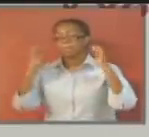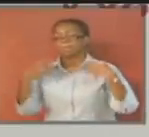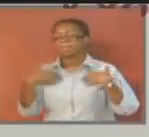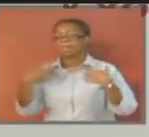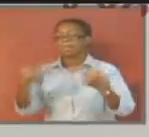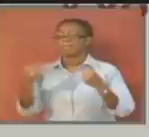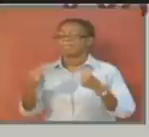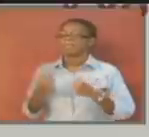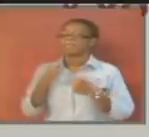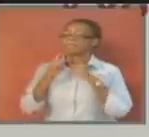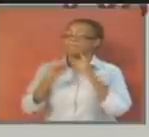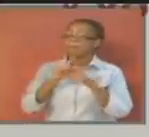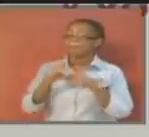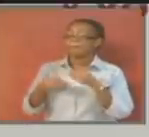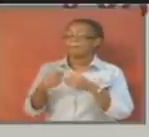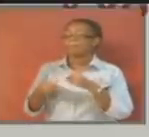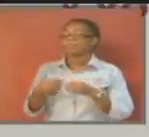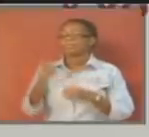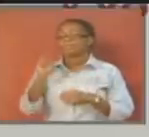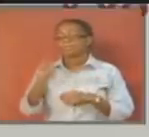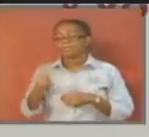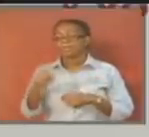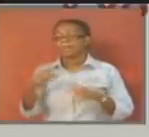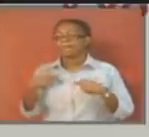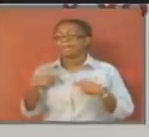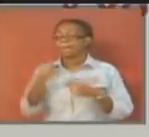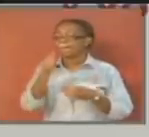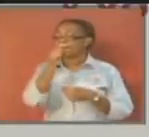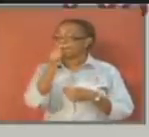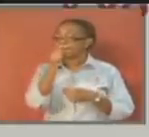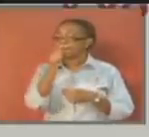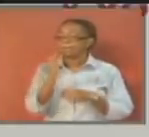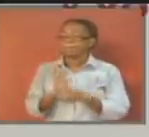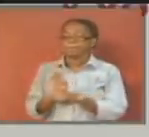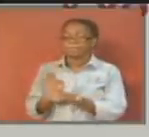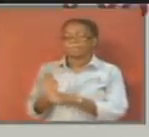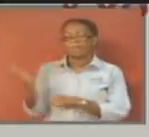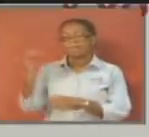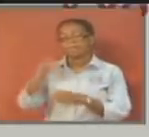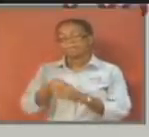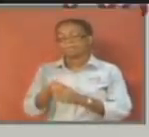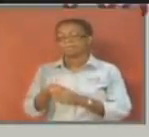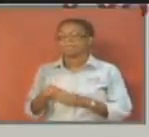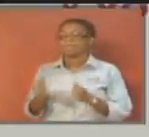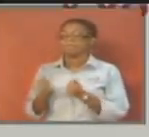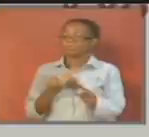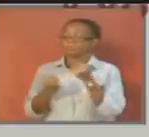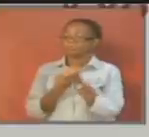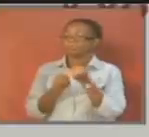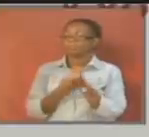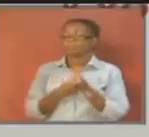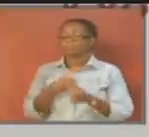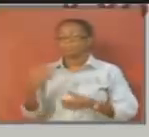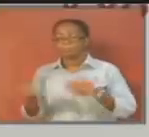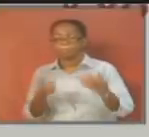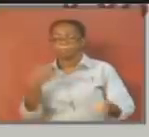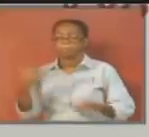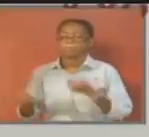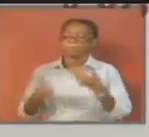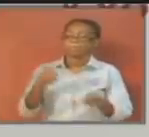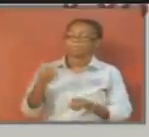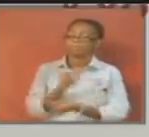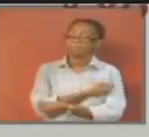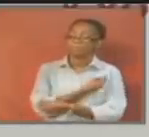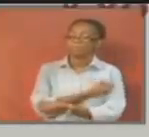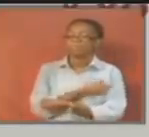in the engagements with private sector that is ongoing and that will continue, which of course started with the Supermarkets Association, with the